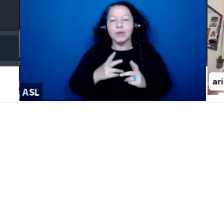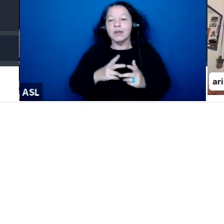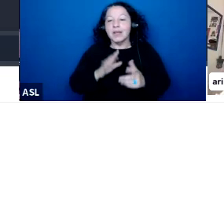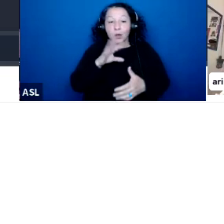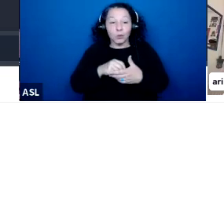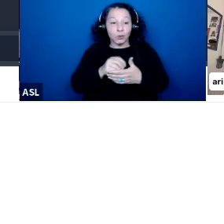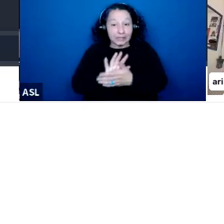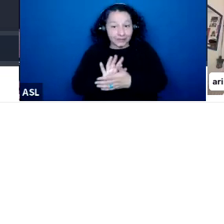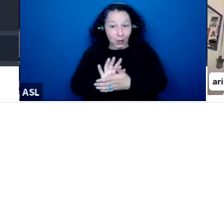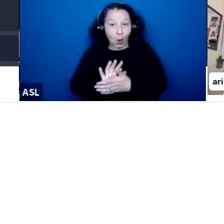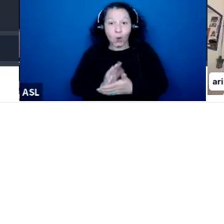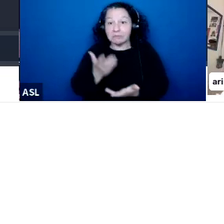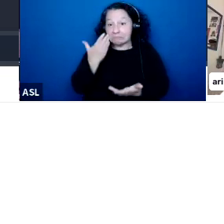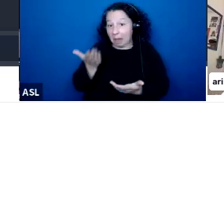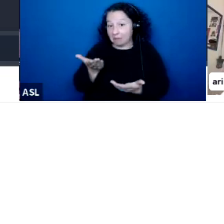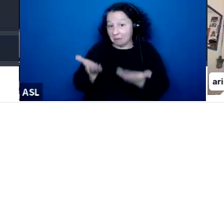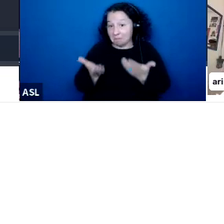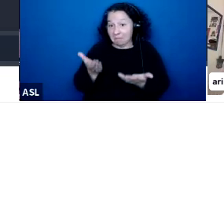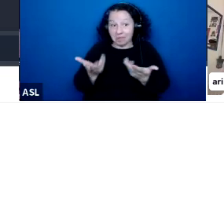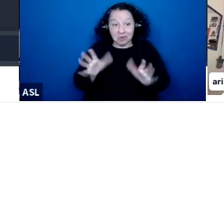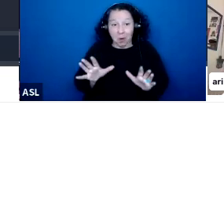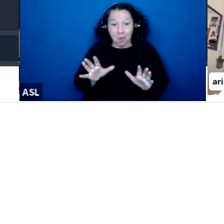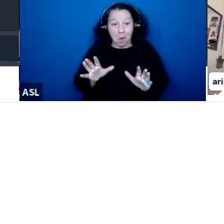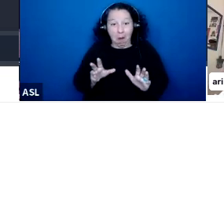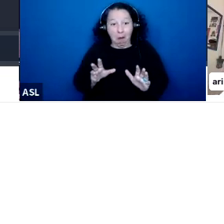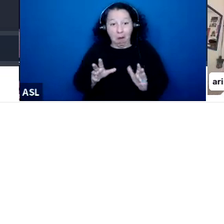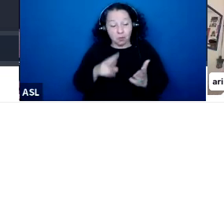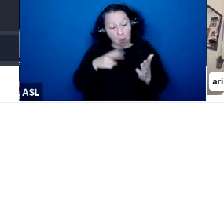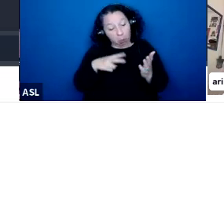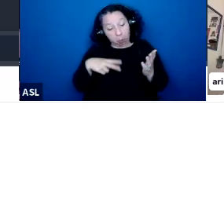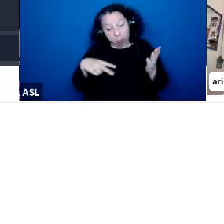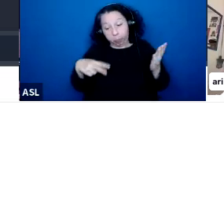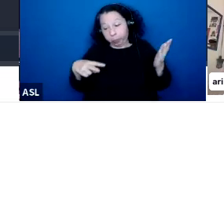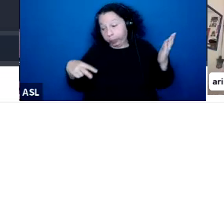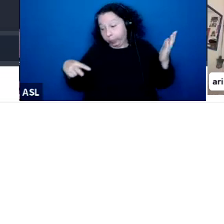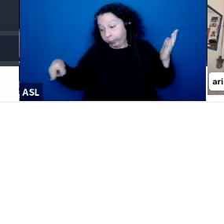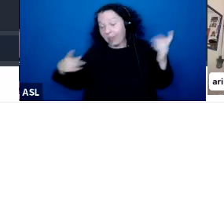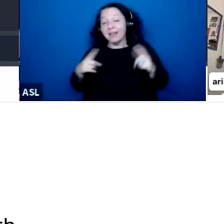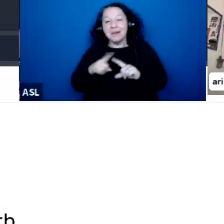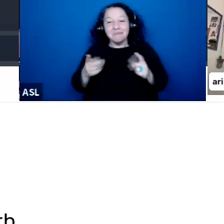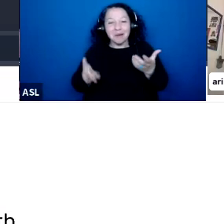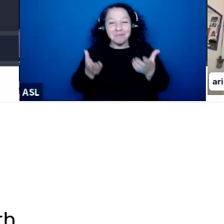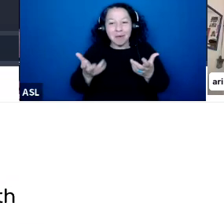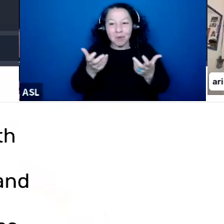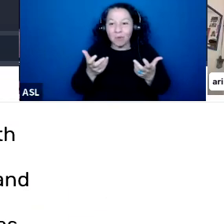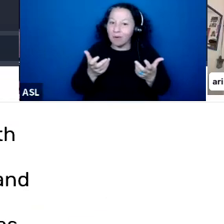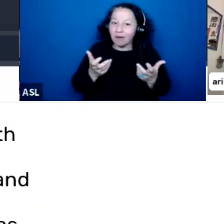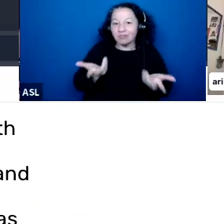includes videos. If I don't know, maybe you don't want to read the whole thing, but you